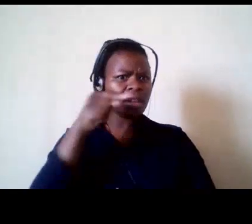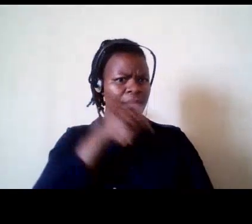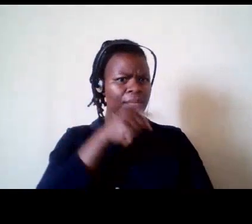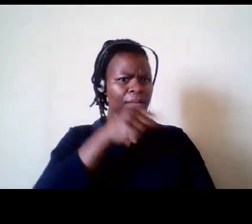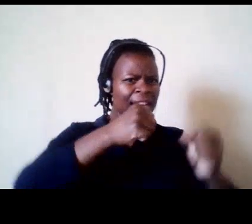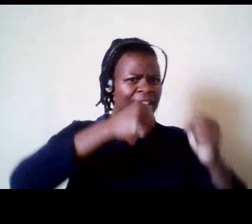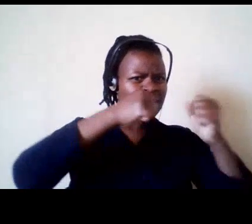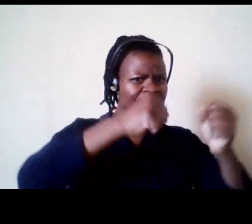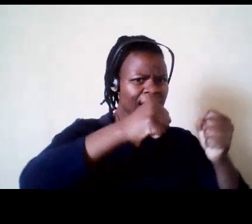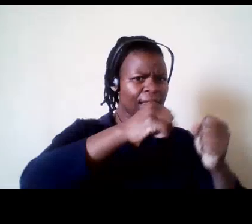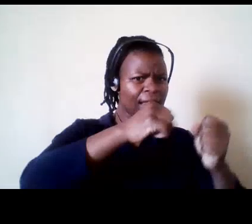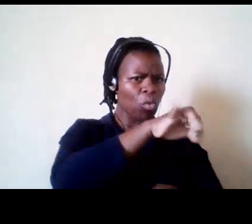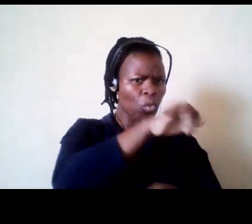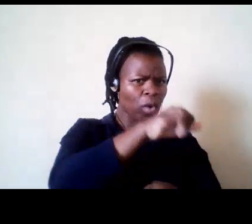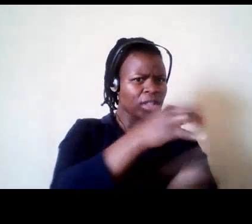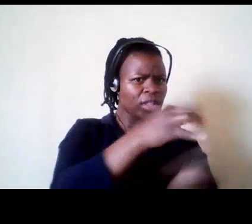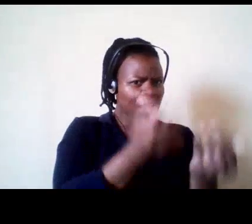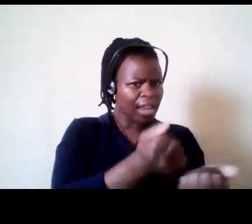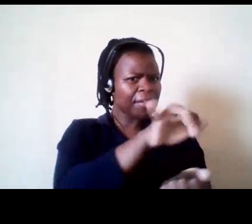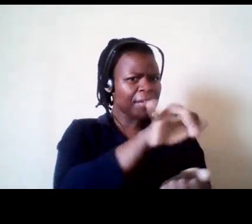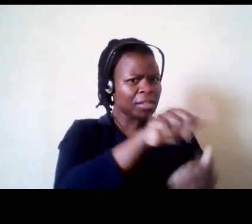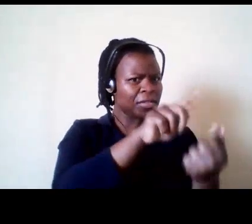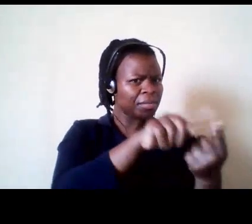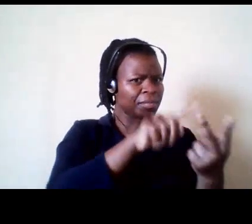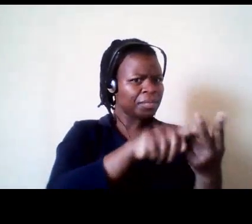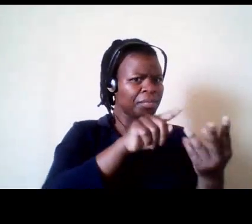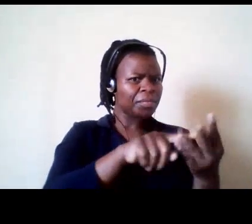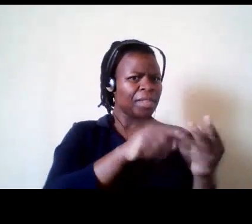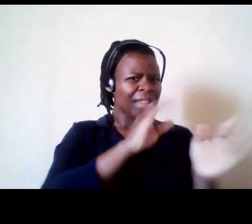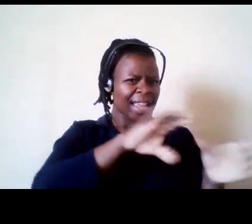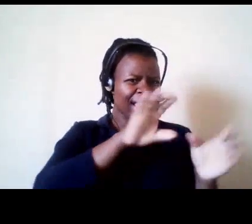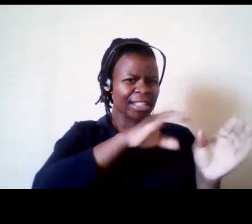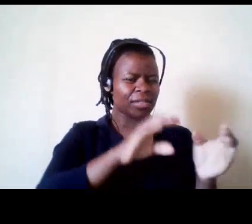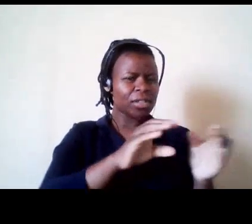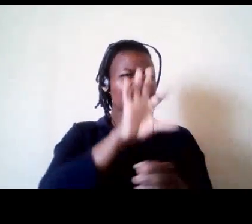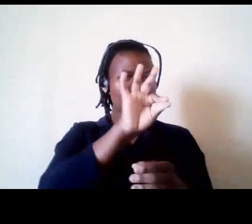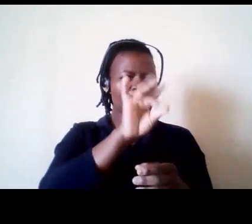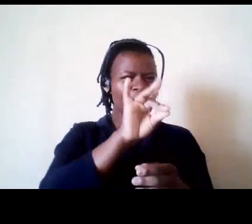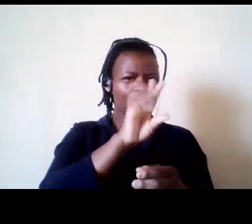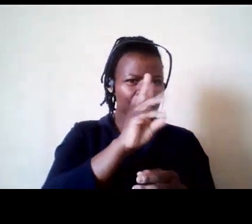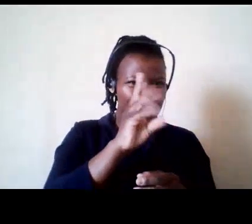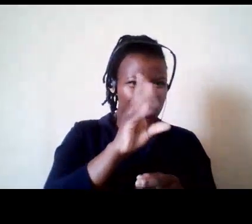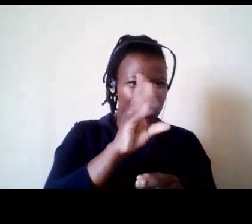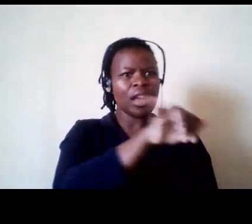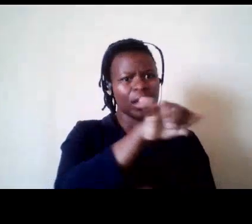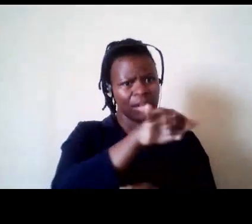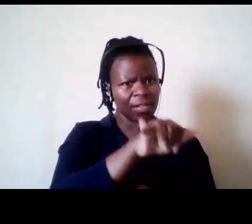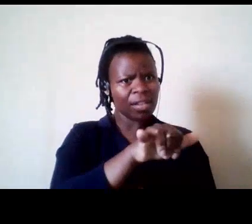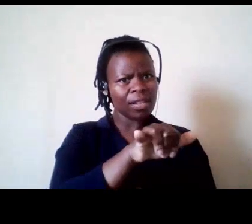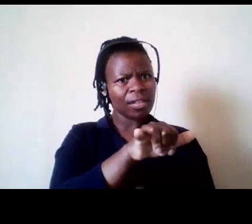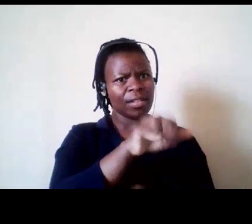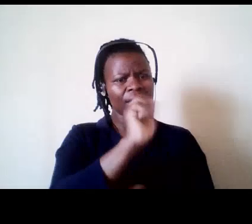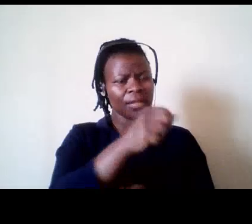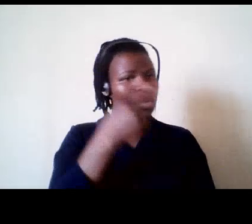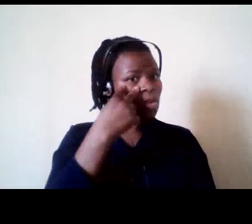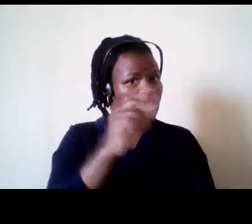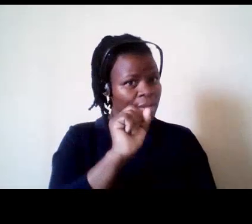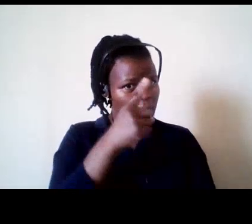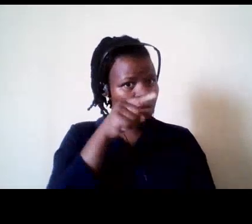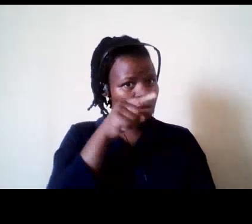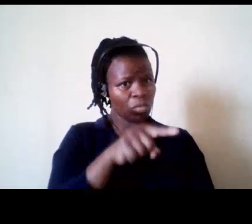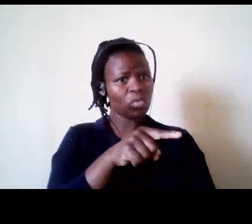it. You noted a couple of activities of daily living that the learner can do. You said something around he can, is he bathe